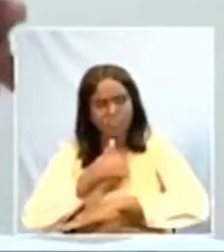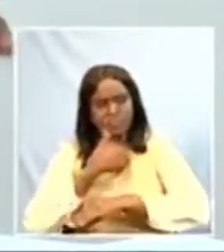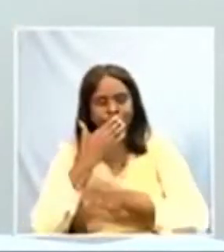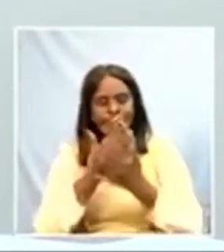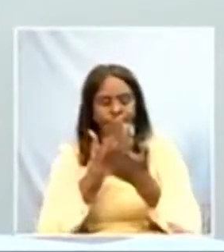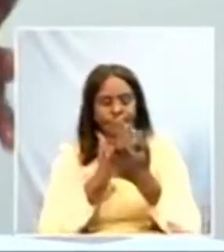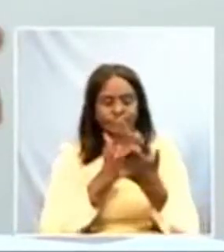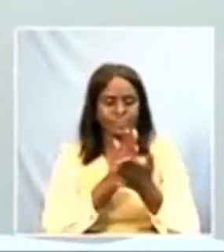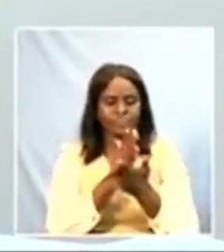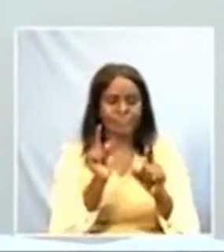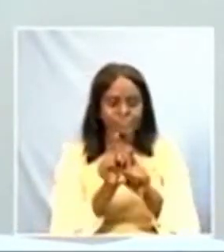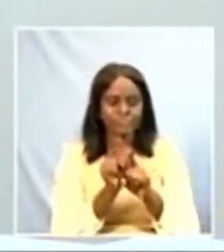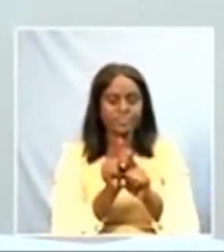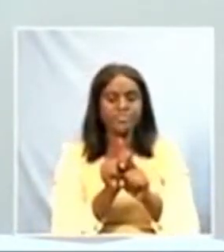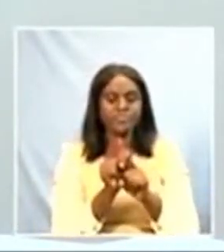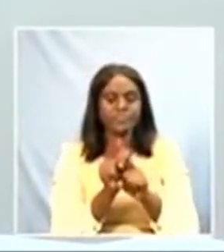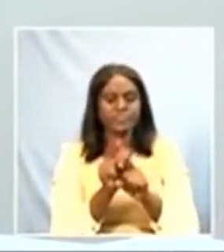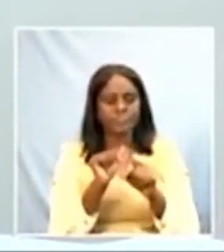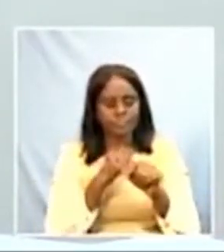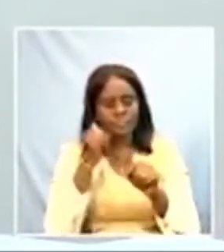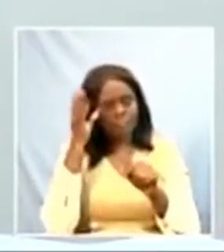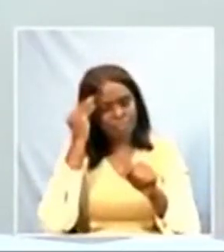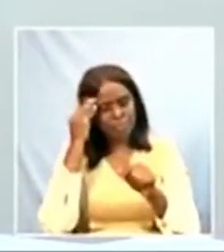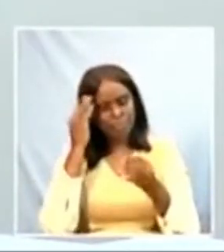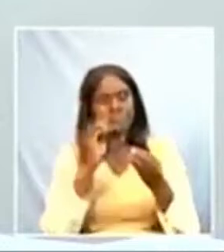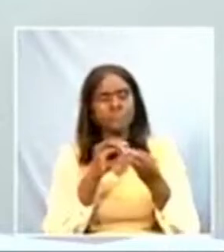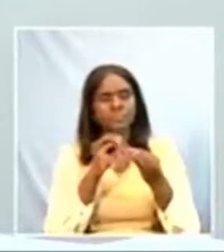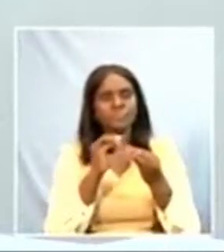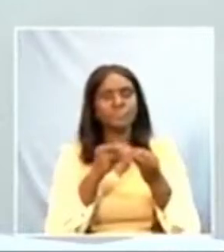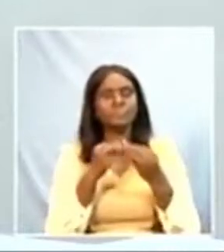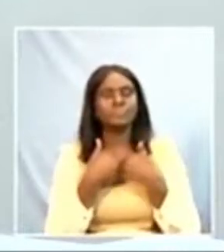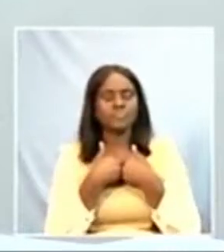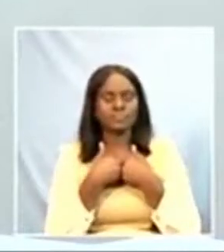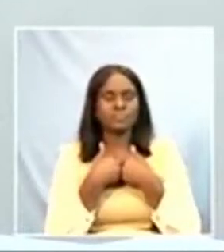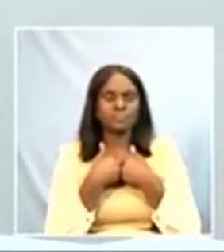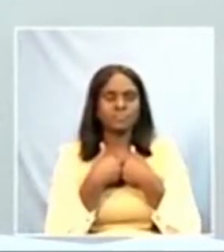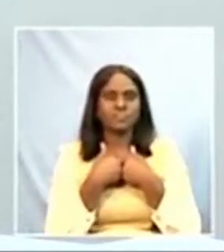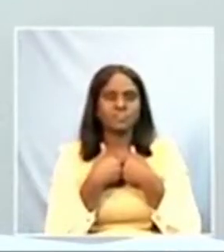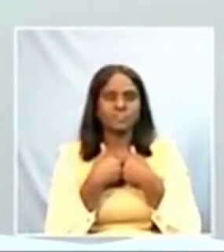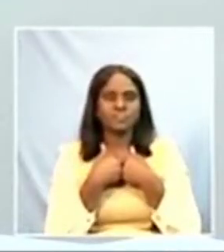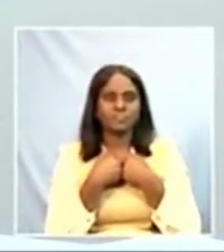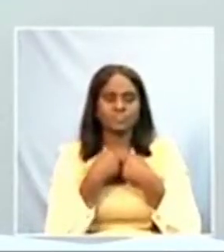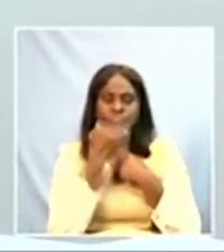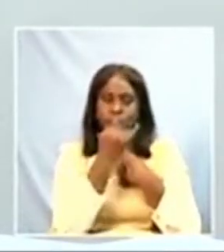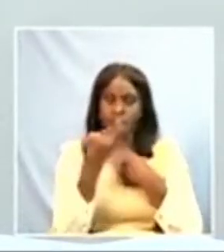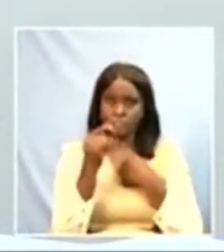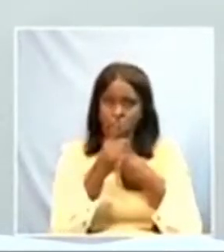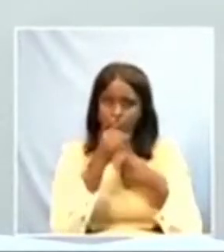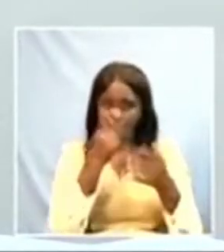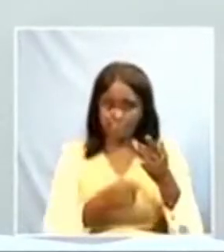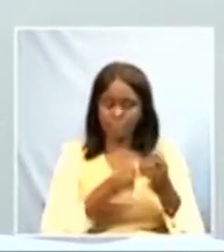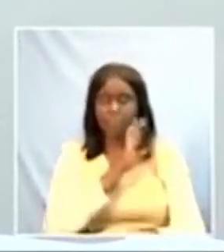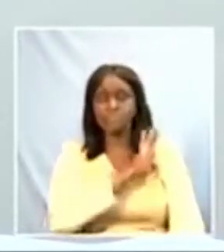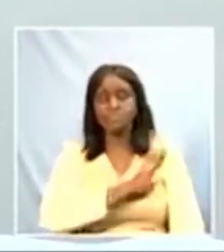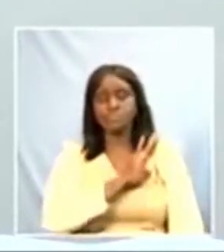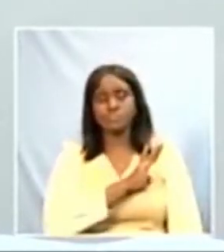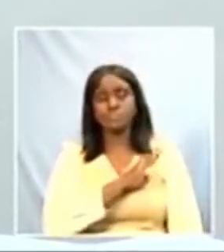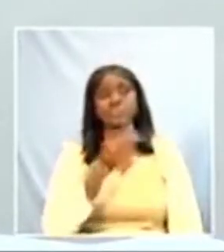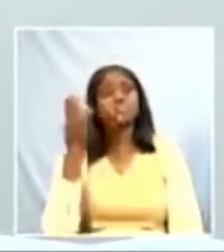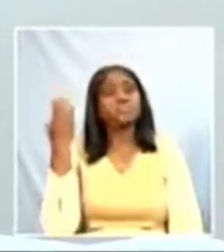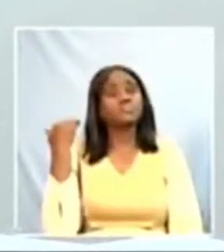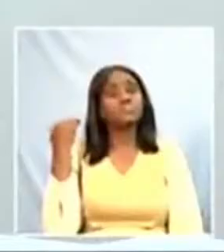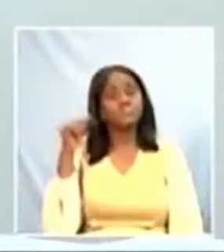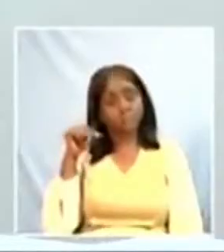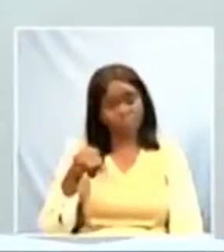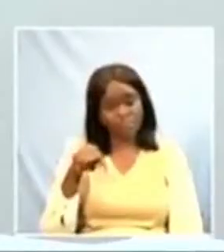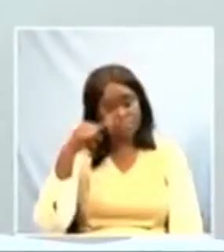correct type of desks. We are competent. But the issue is the behavior. If you're Charlie, if you're Chidi,